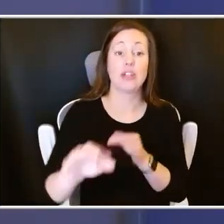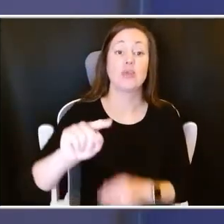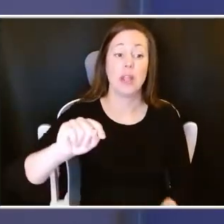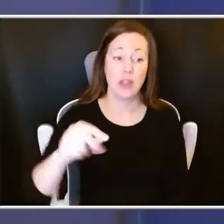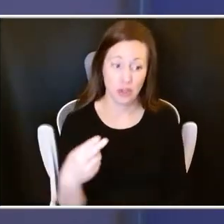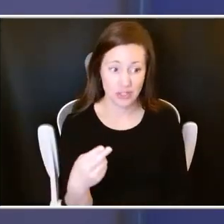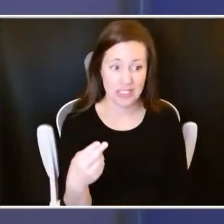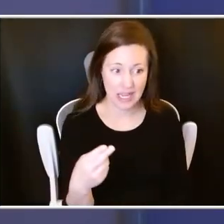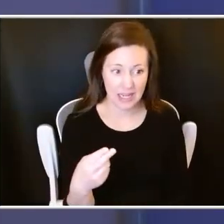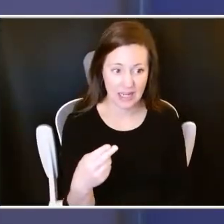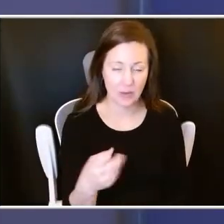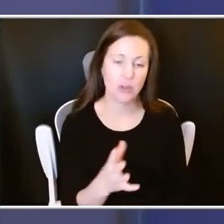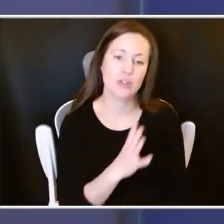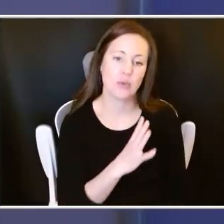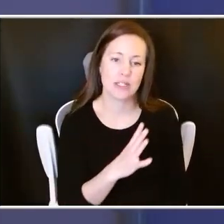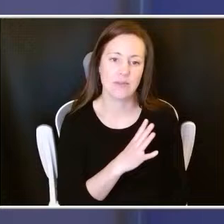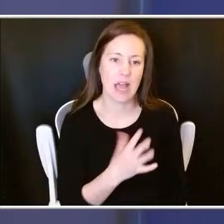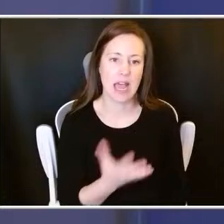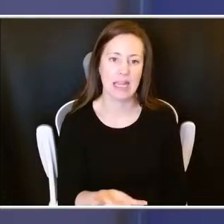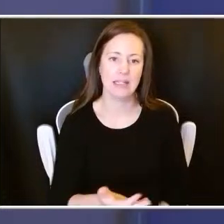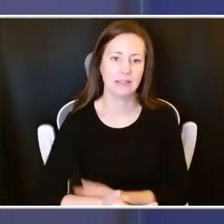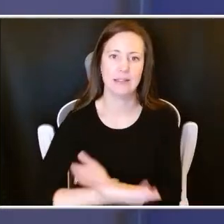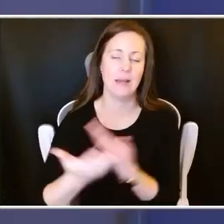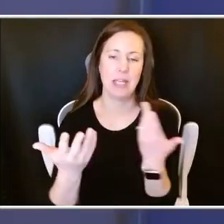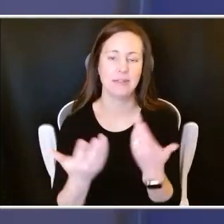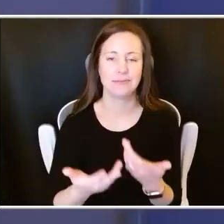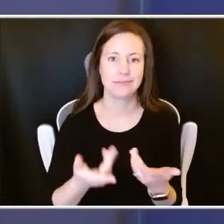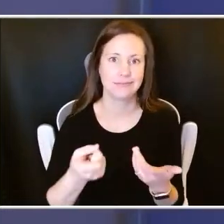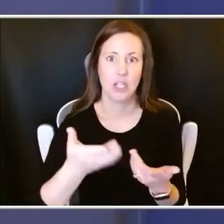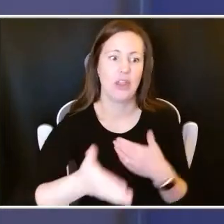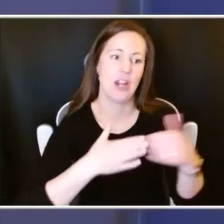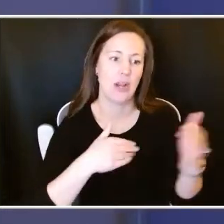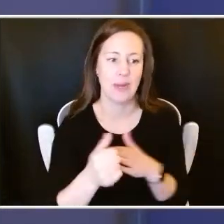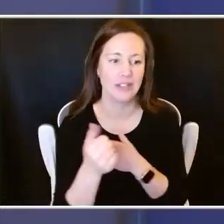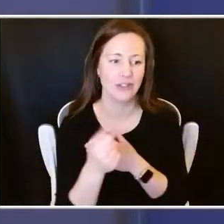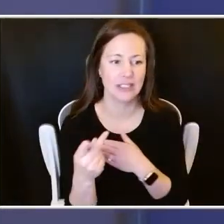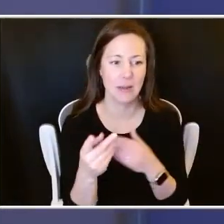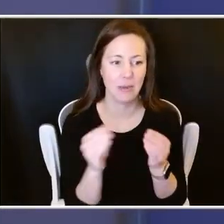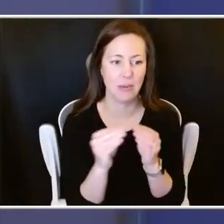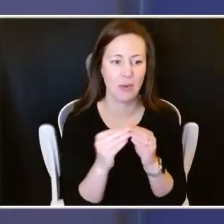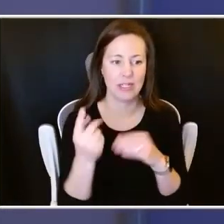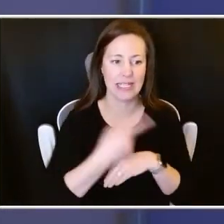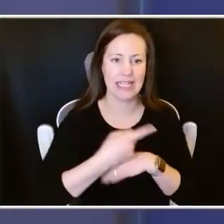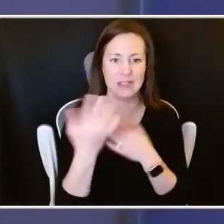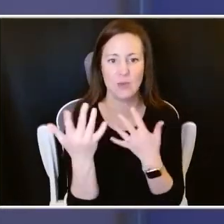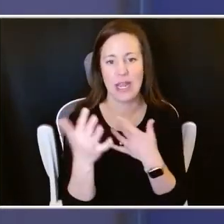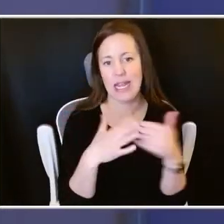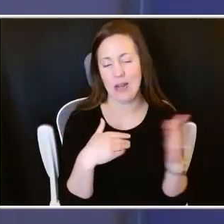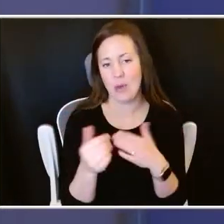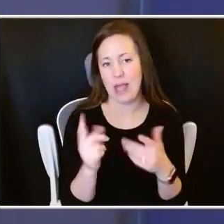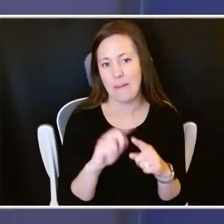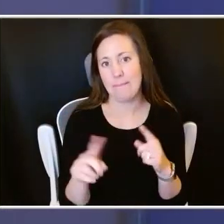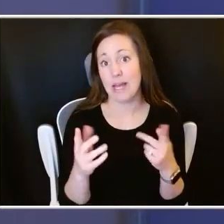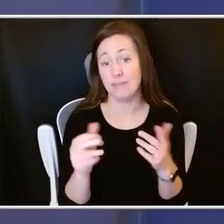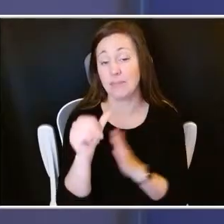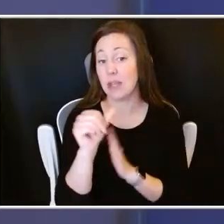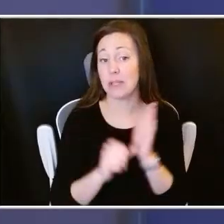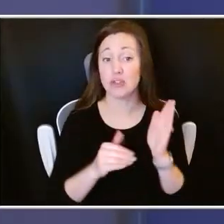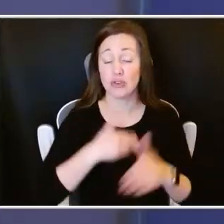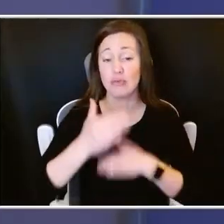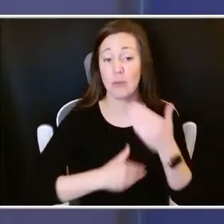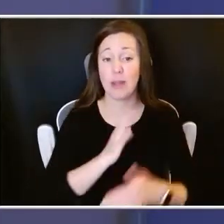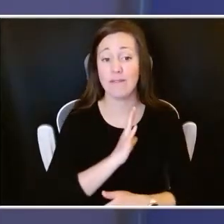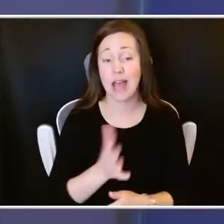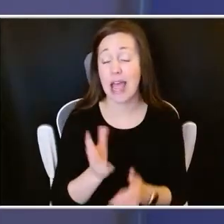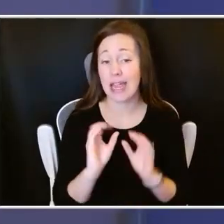was fine. I mean, you're there. It's just a couple more days of waiting. Like I said, surgery went fine. I had no